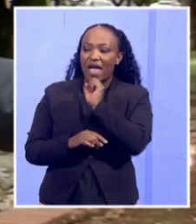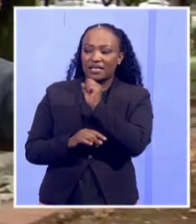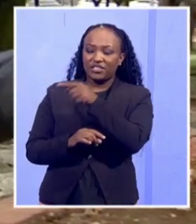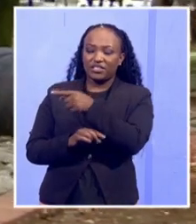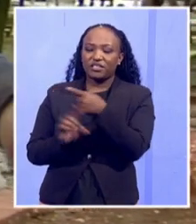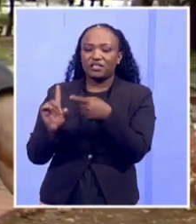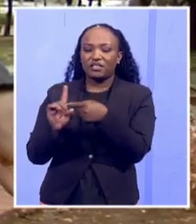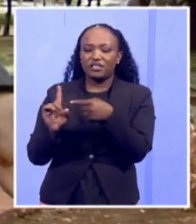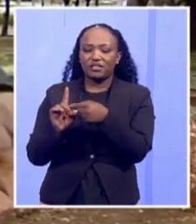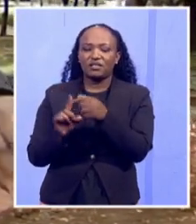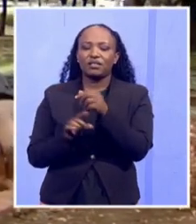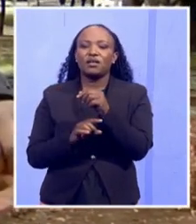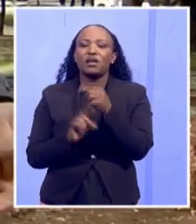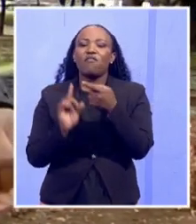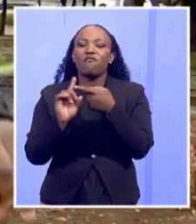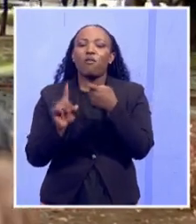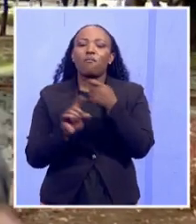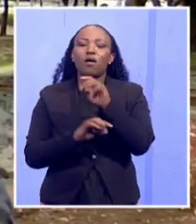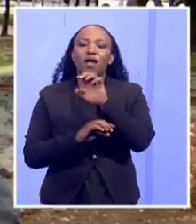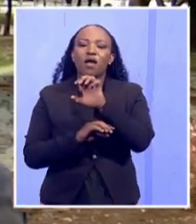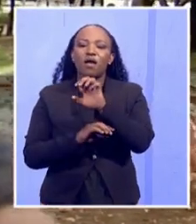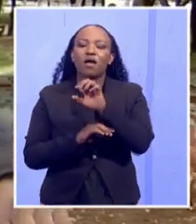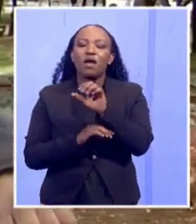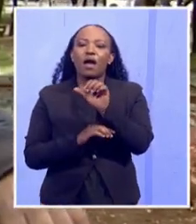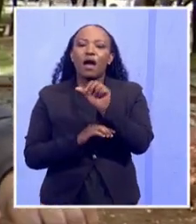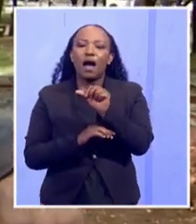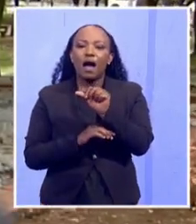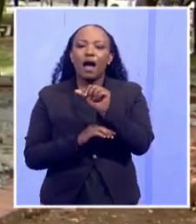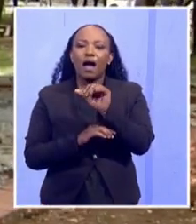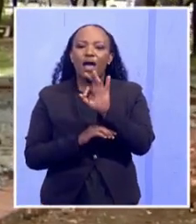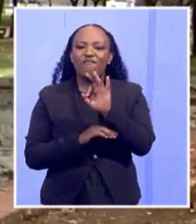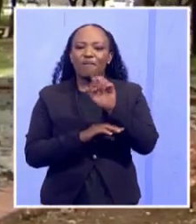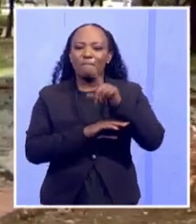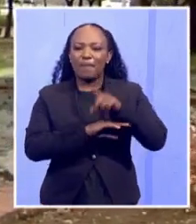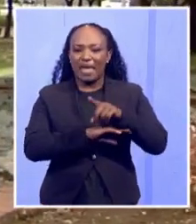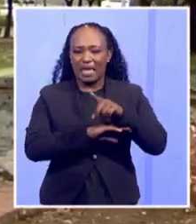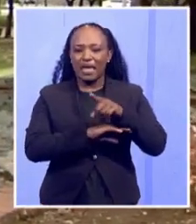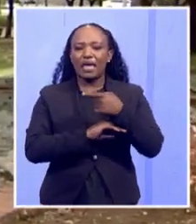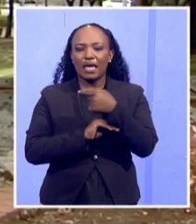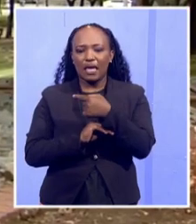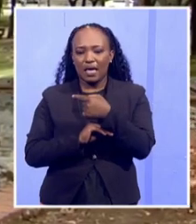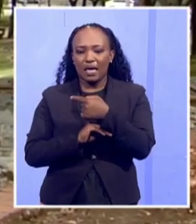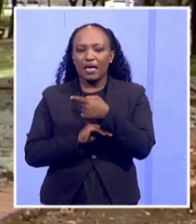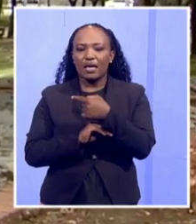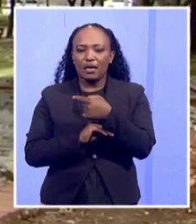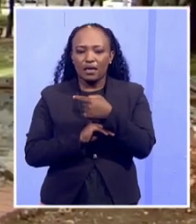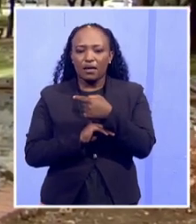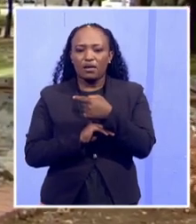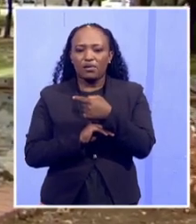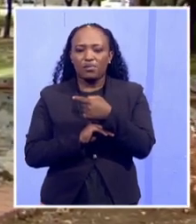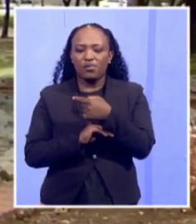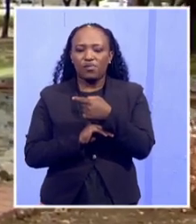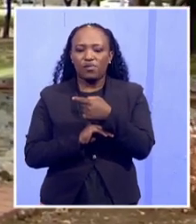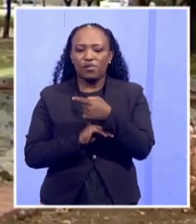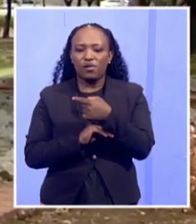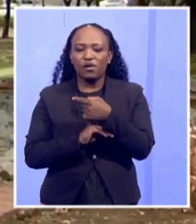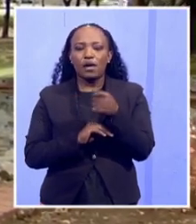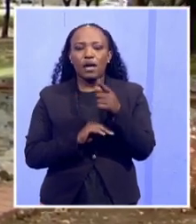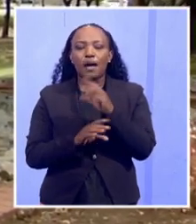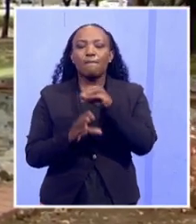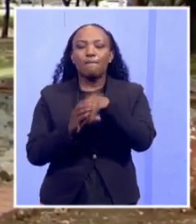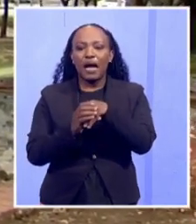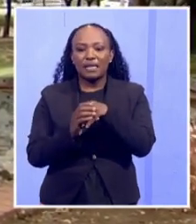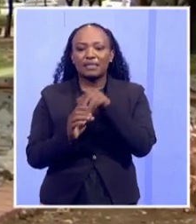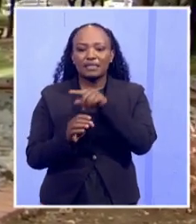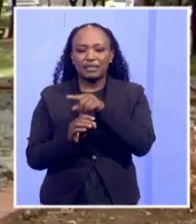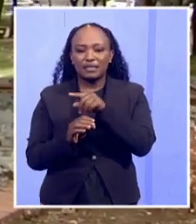me from the IFP, the Inkatha Freedom Party, whom are also part of this particular